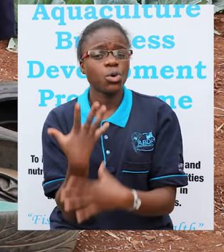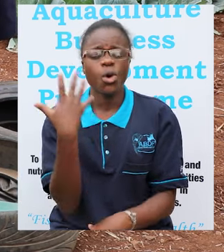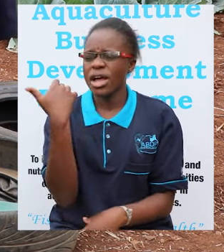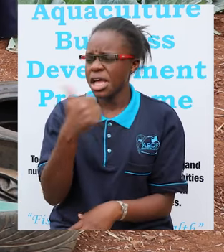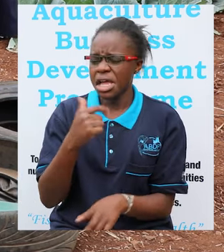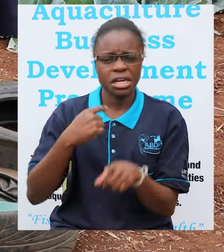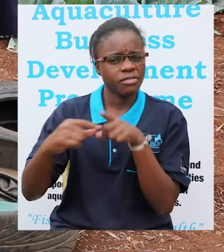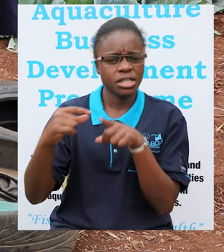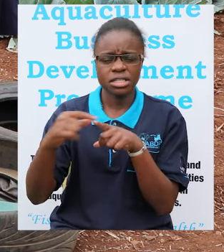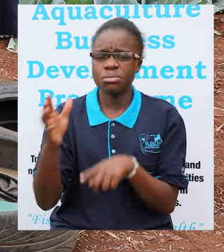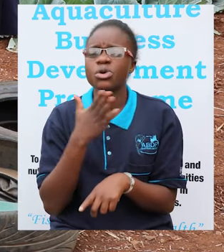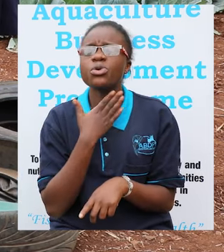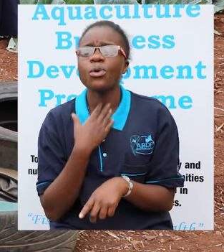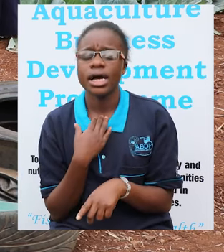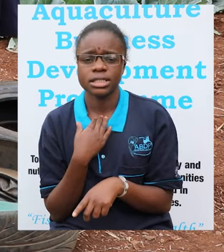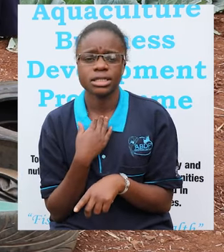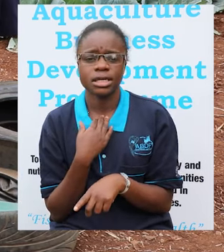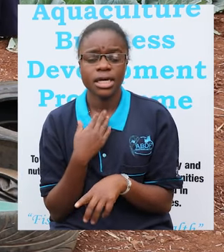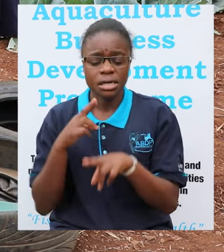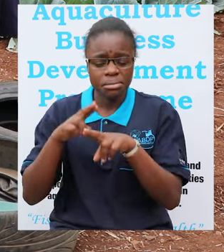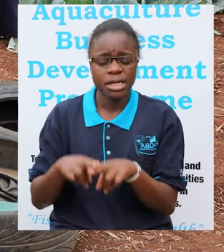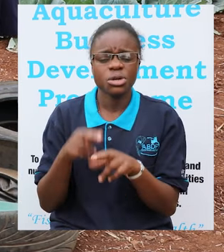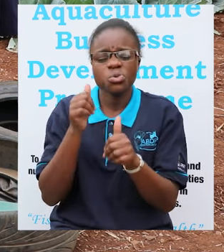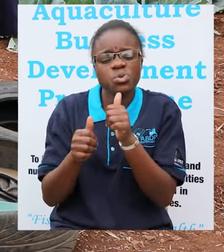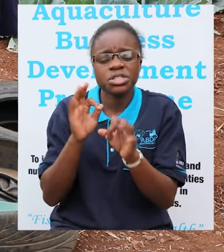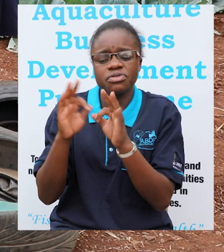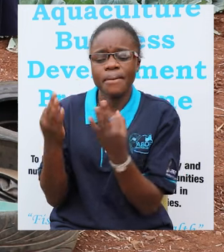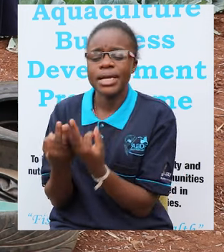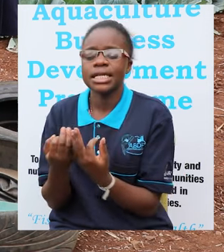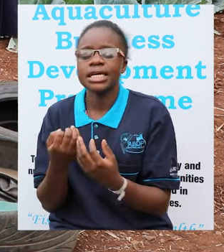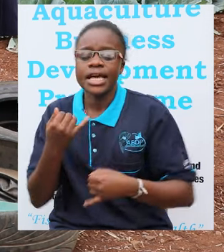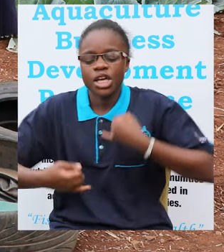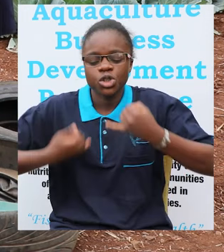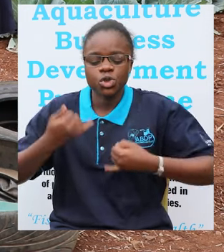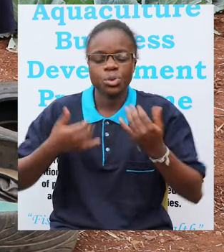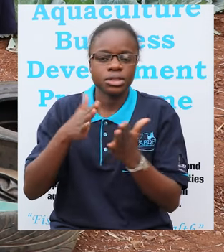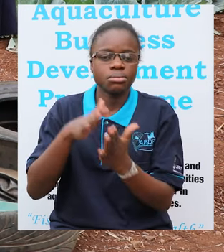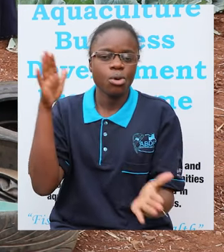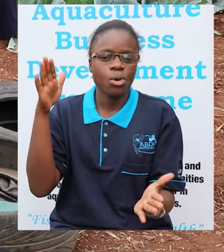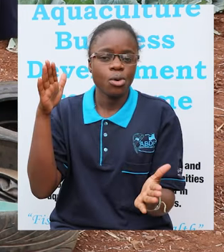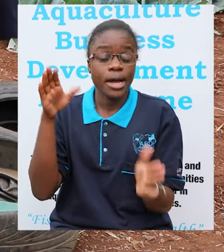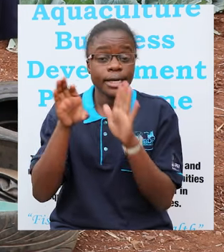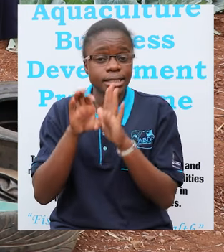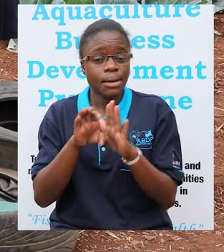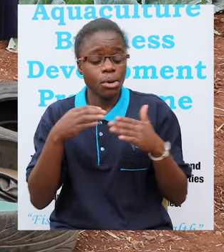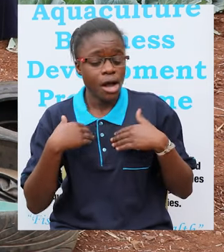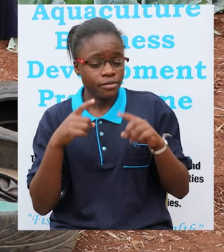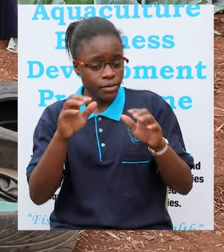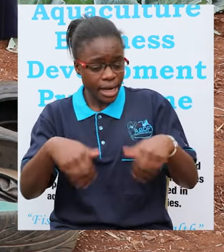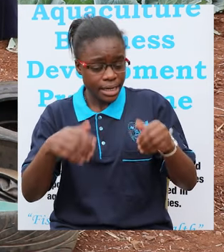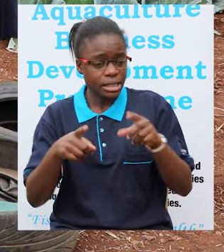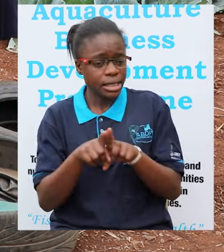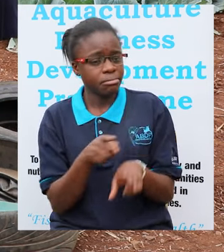any vegetables you want, depending on what the family needs. As a garden like this